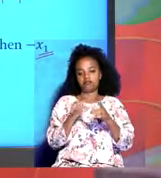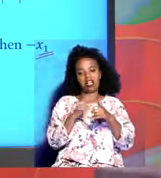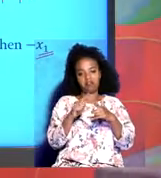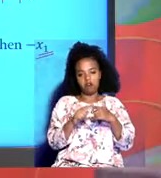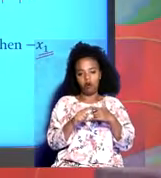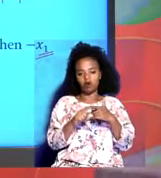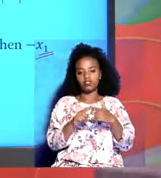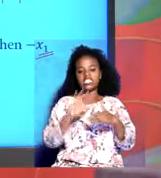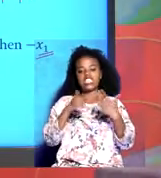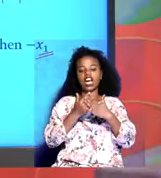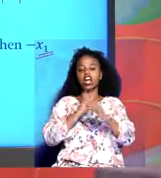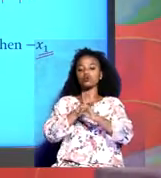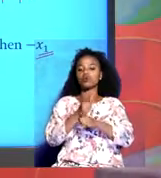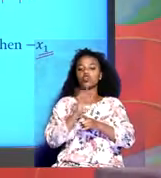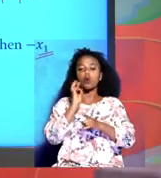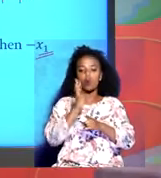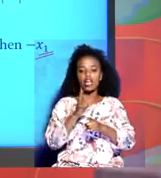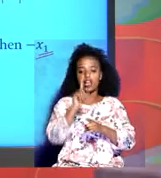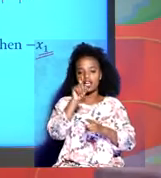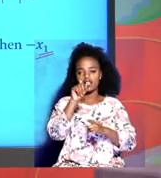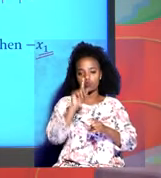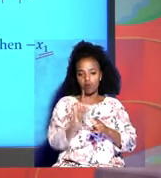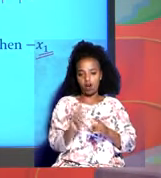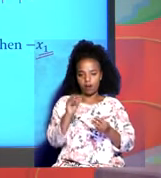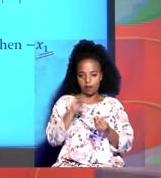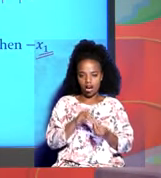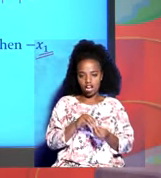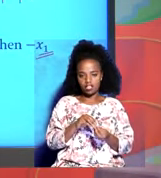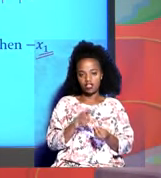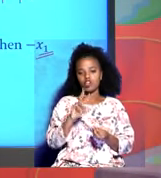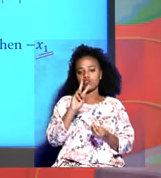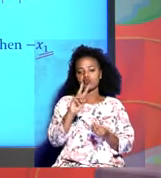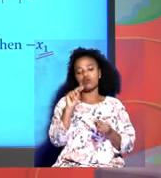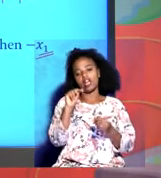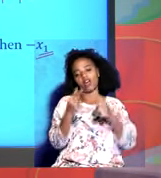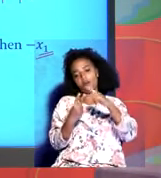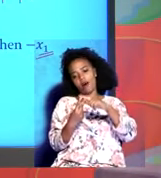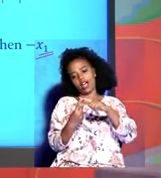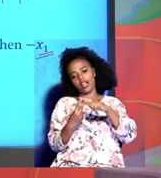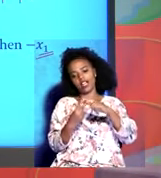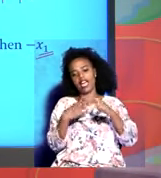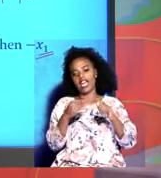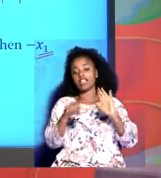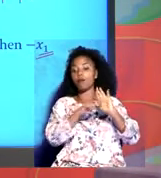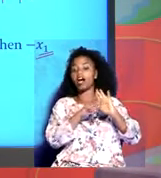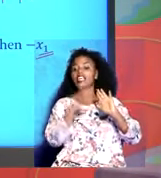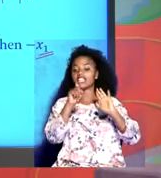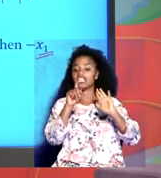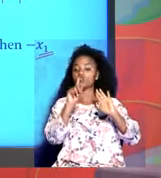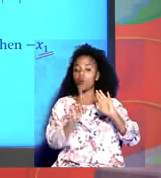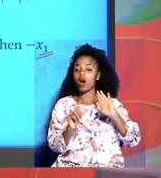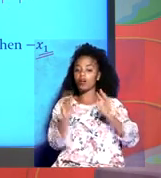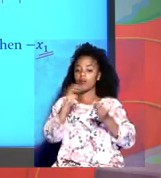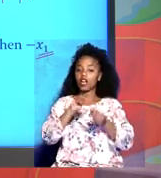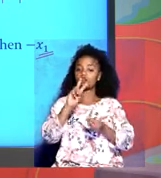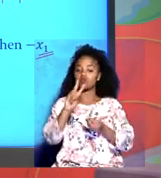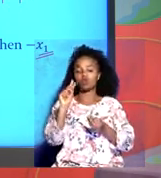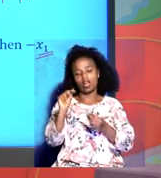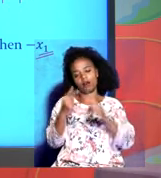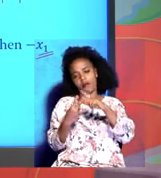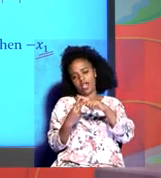general solution will be x1 plus a multiple of its period 2n pi and minus x1 plus 2n